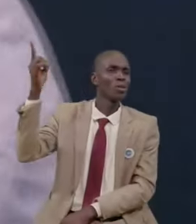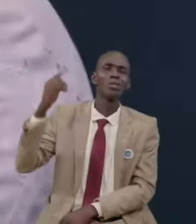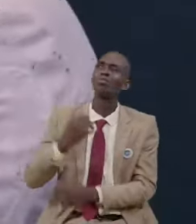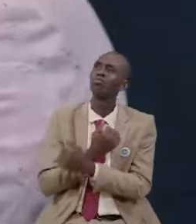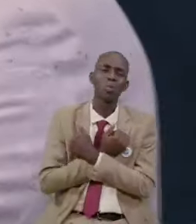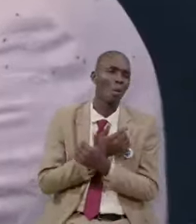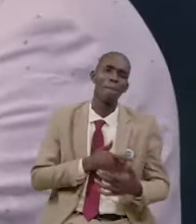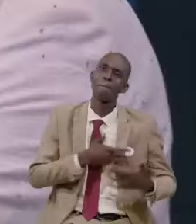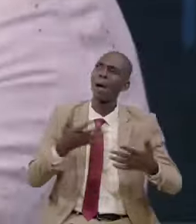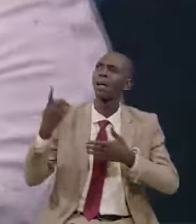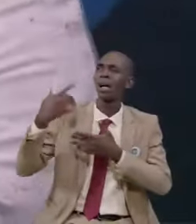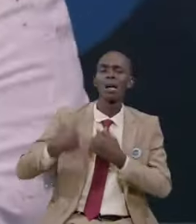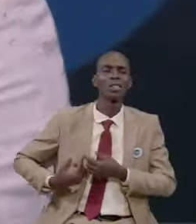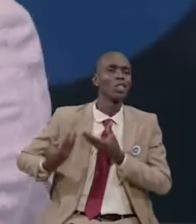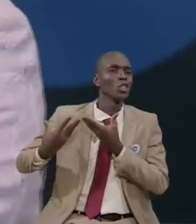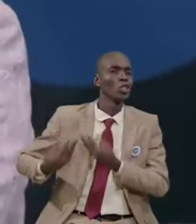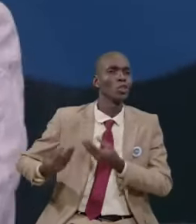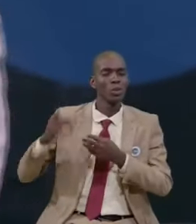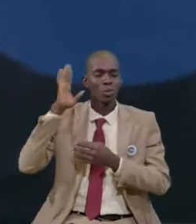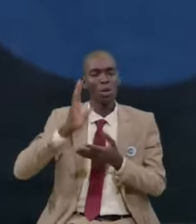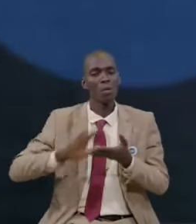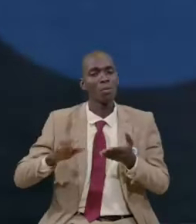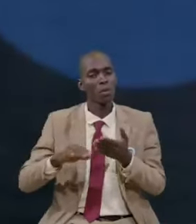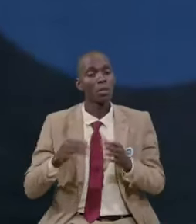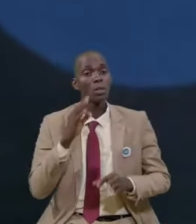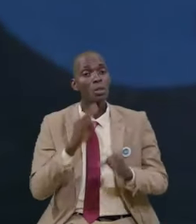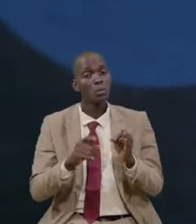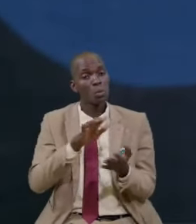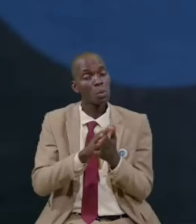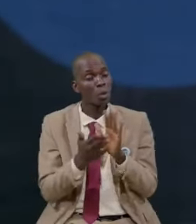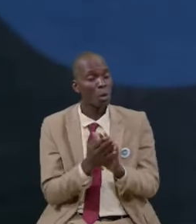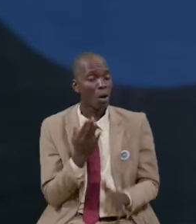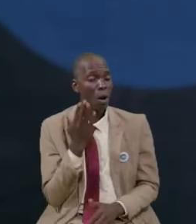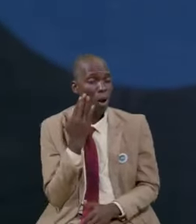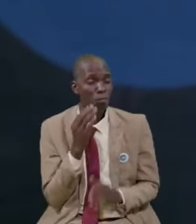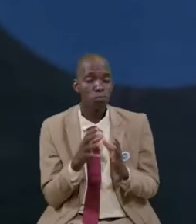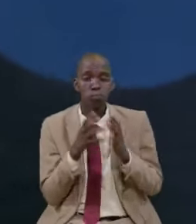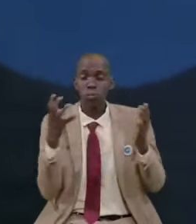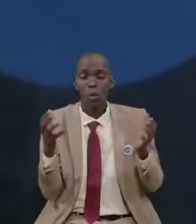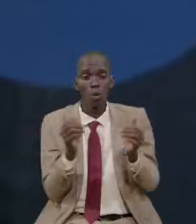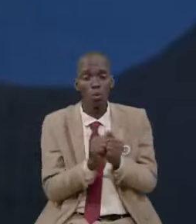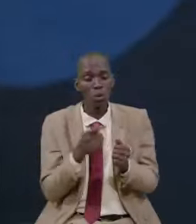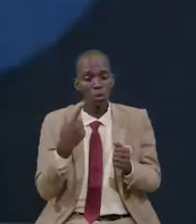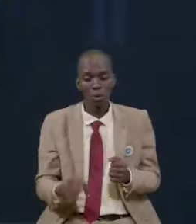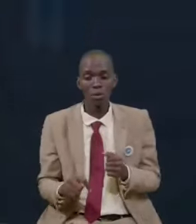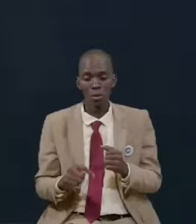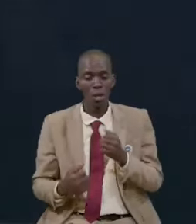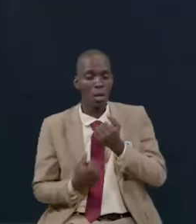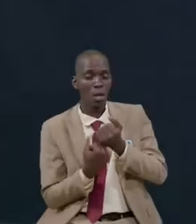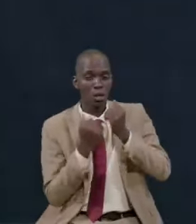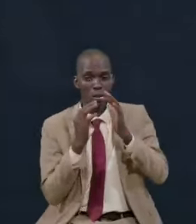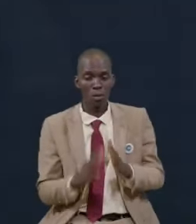the familiarity that endangers the advocate's reconciliation. What's fear?